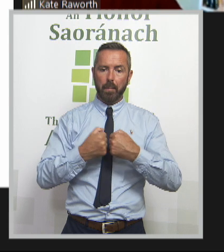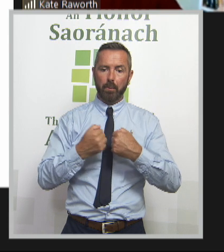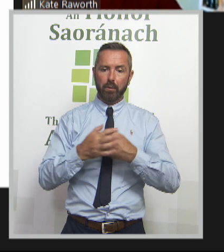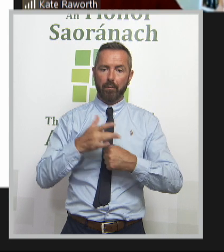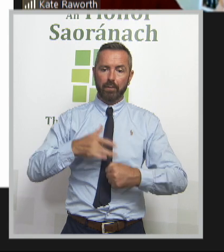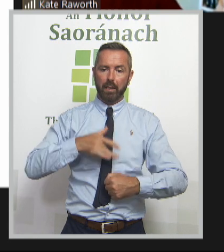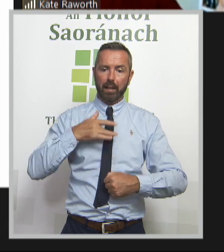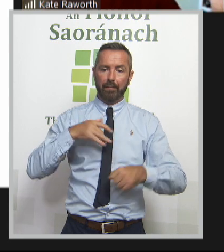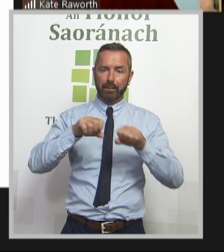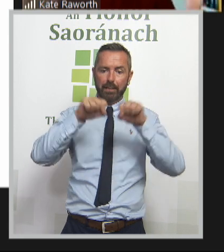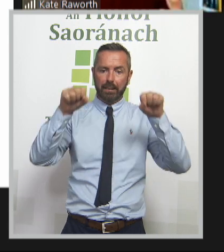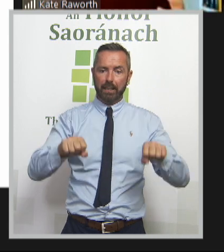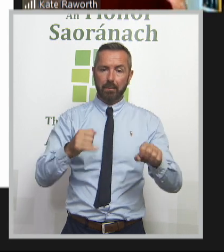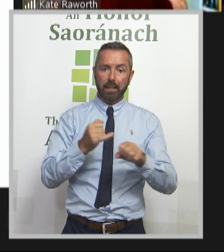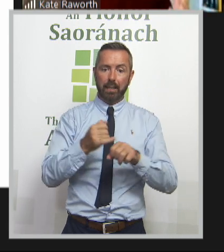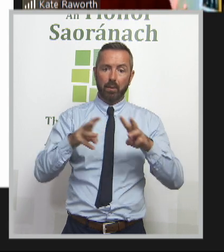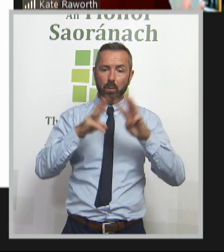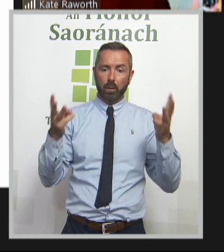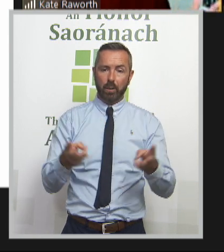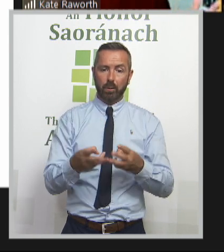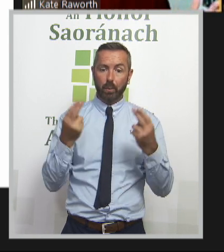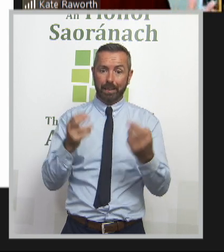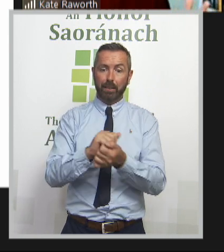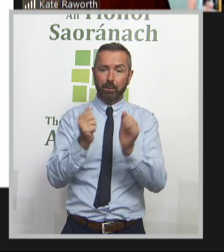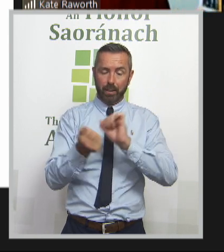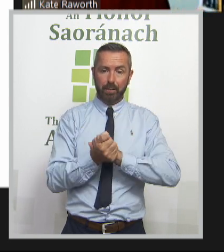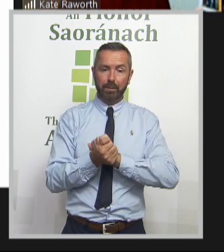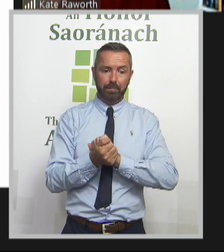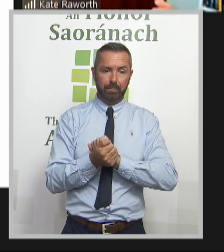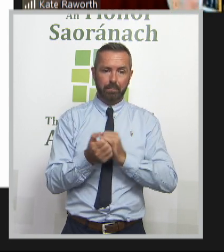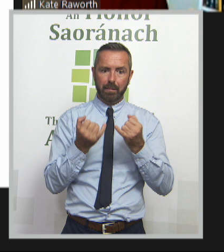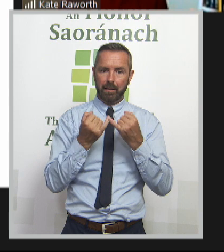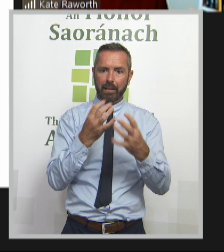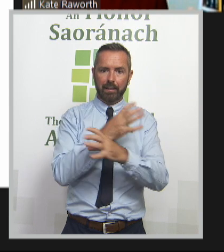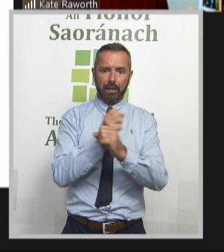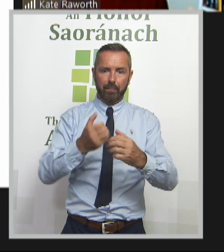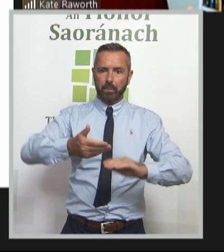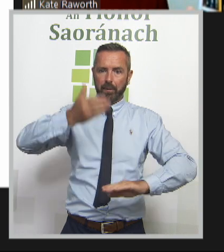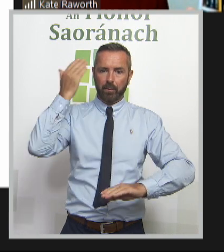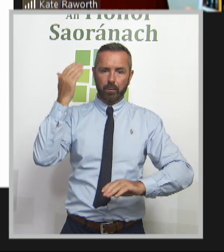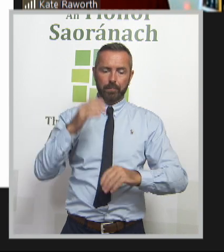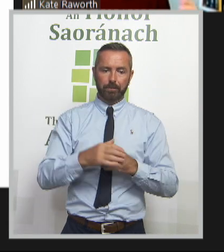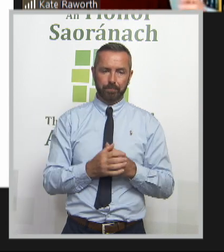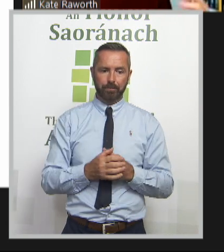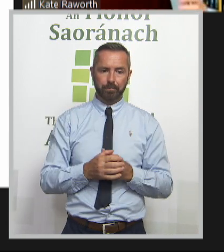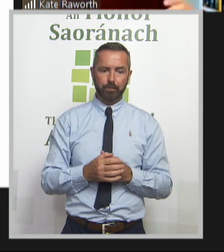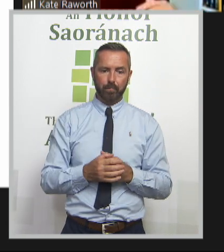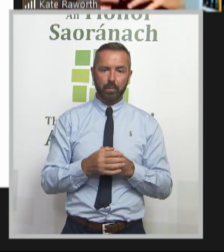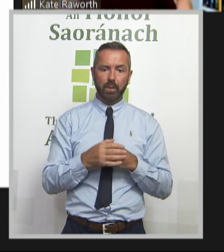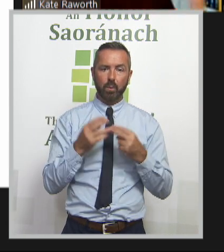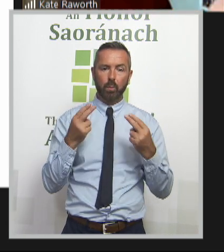our planetary home. We need to turn this around in a way we've never done in every sector, so that we